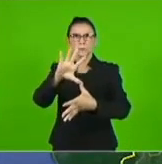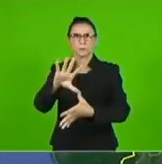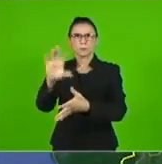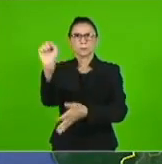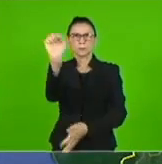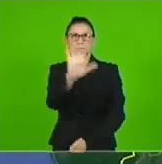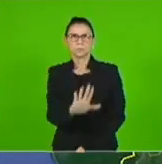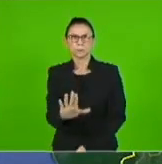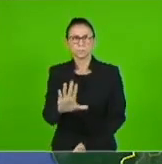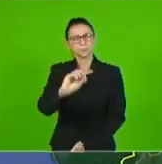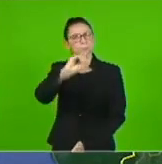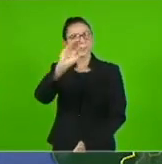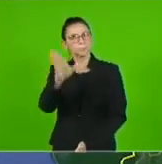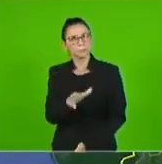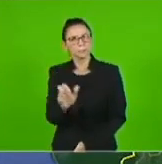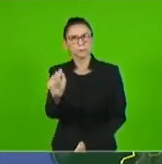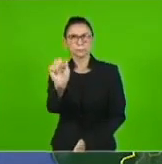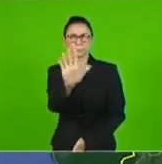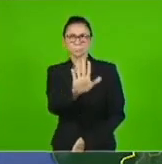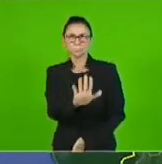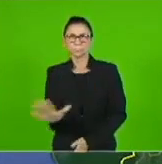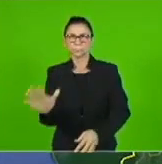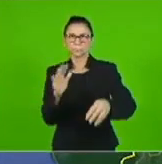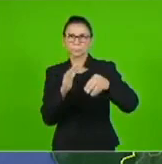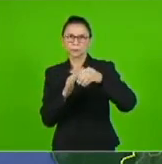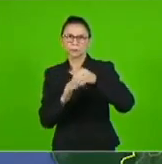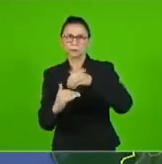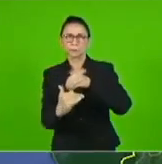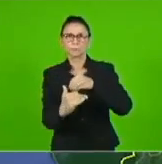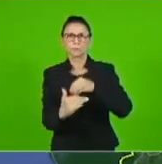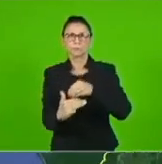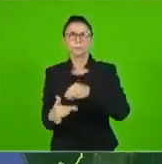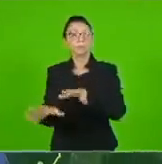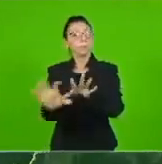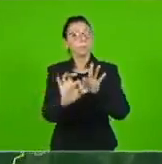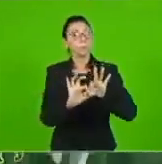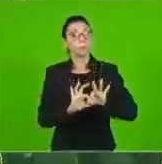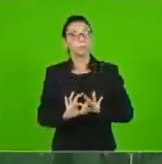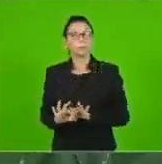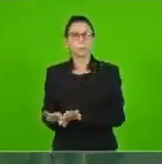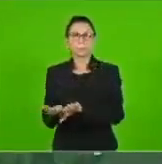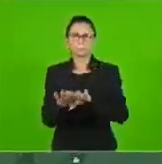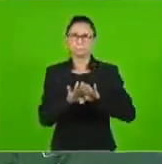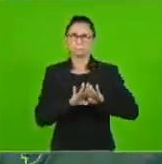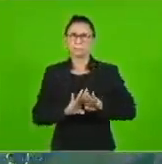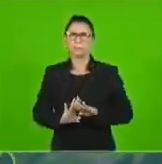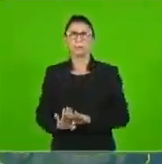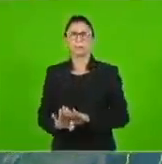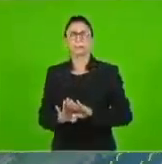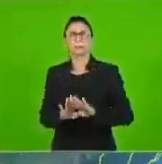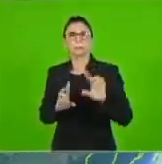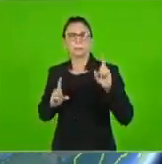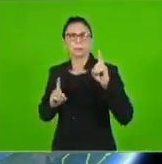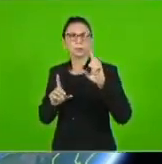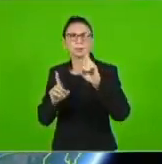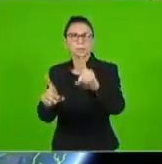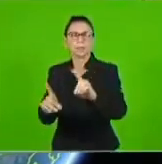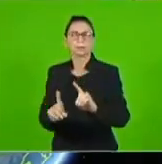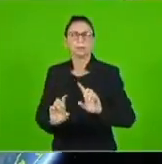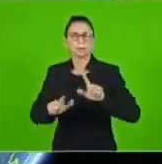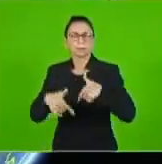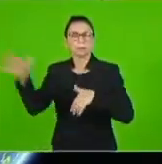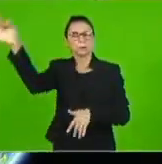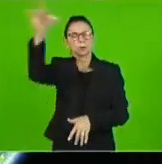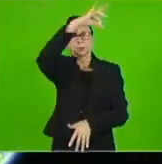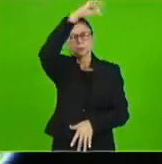Americas, Europe, Africa, Asia, and Oceania, connected by the same doctrine